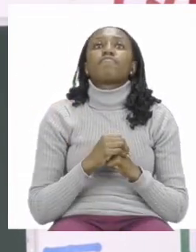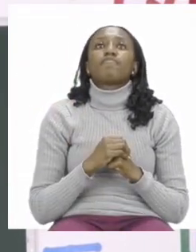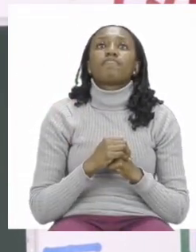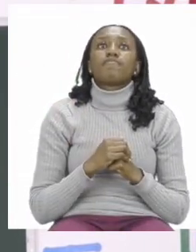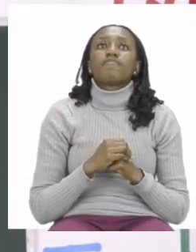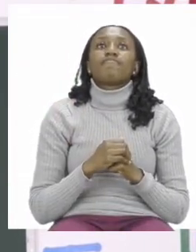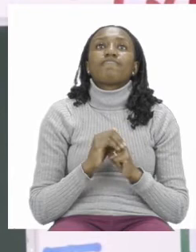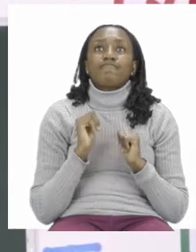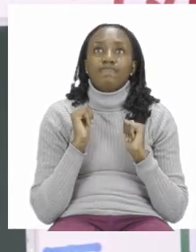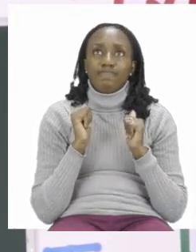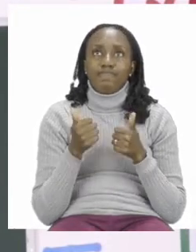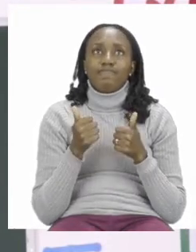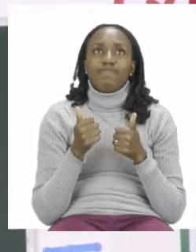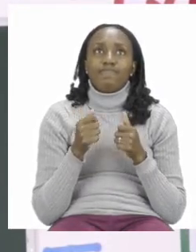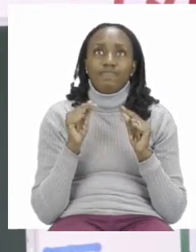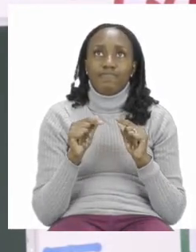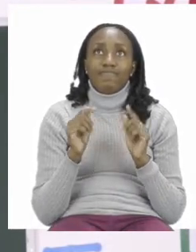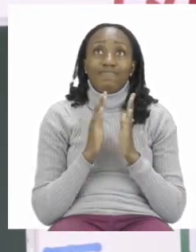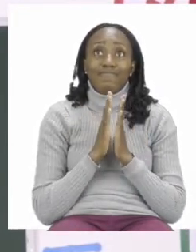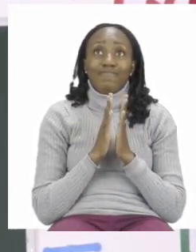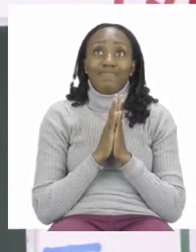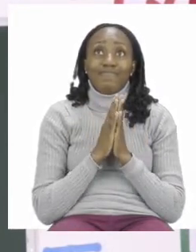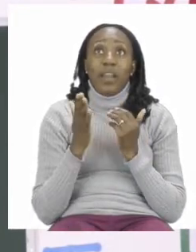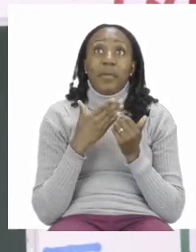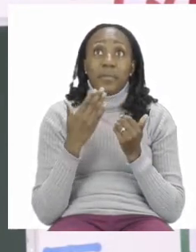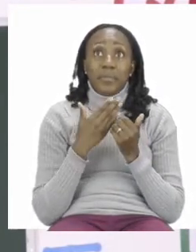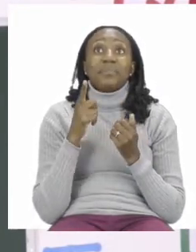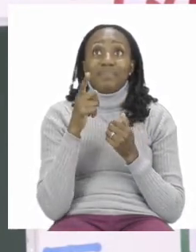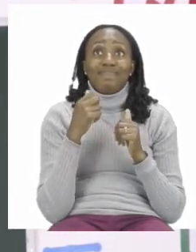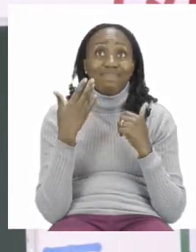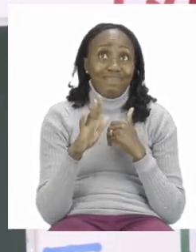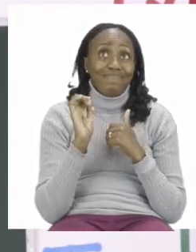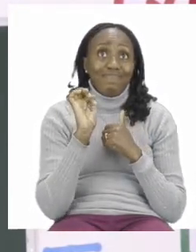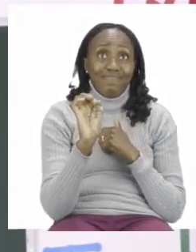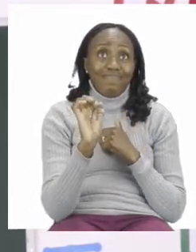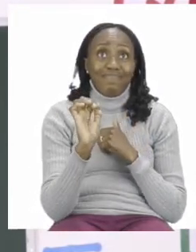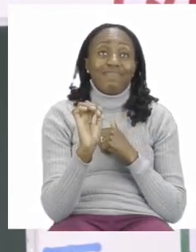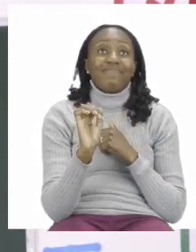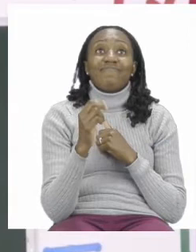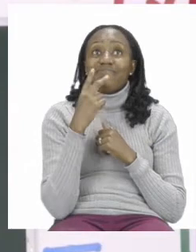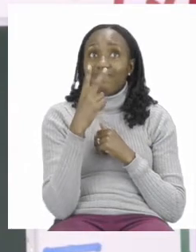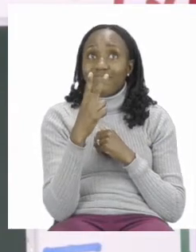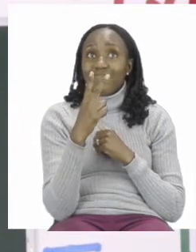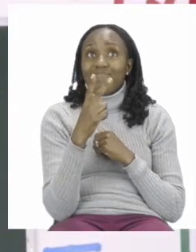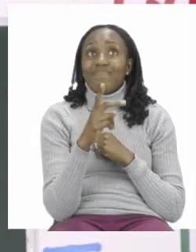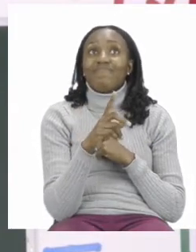Well done, everyone. Now it's actually complete. So when we read the sentence, it says